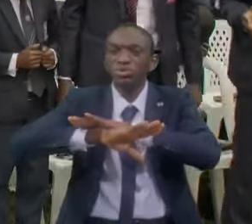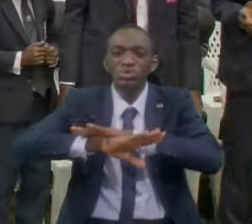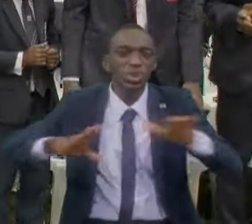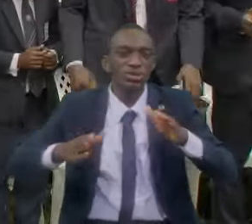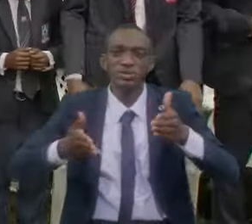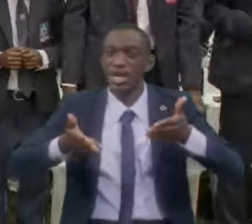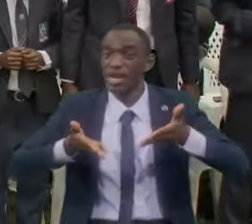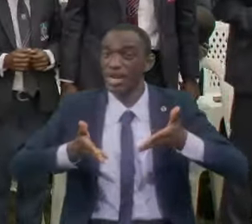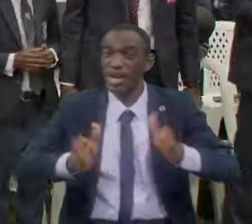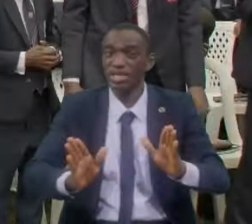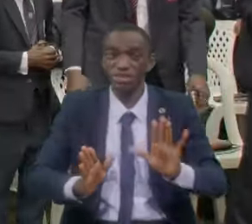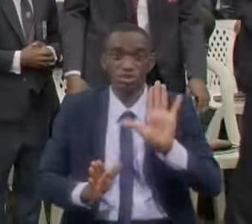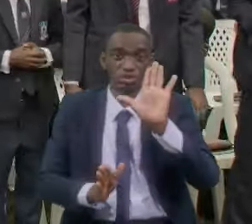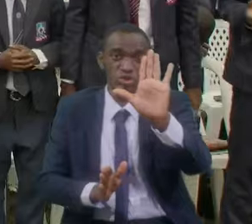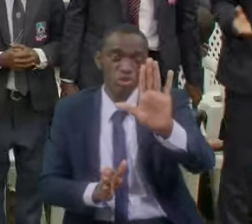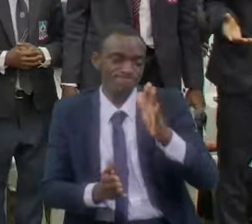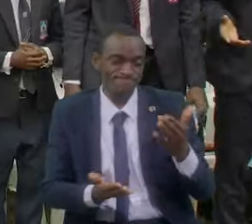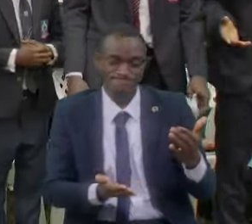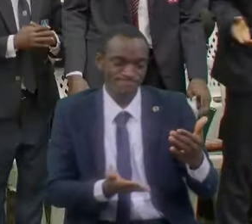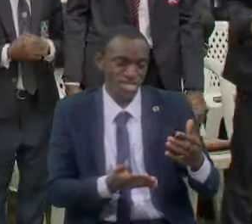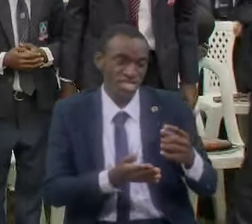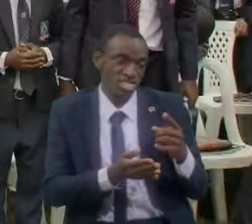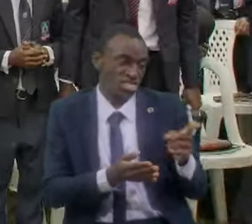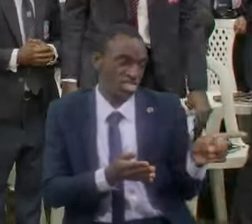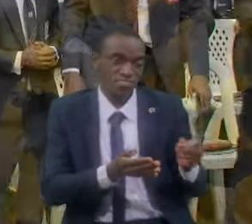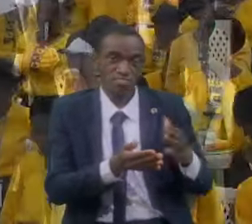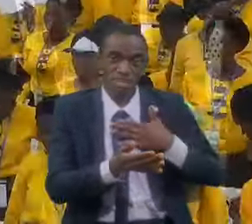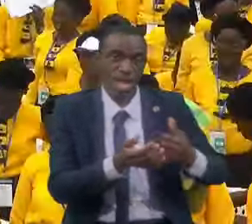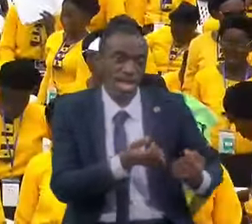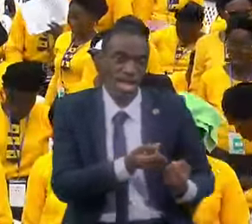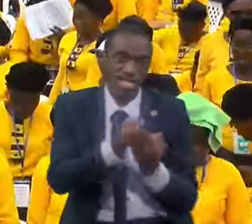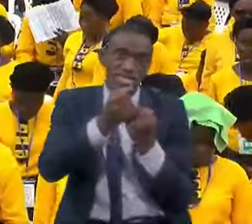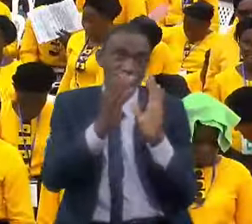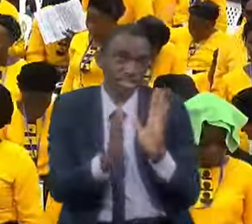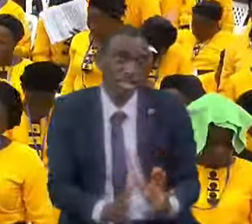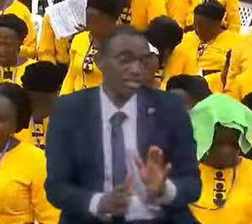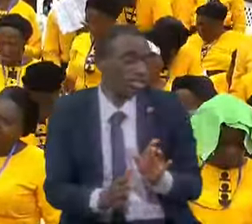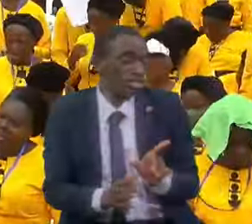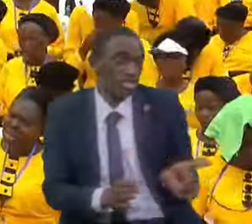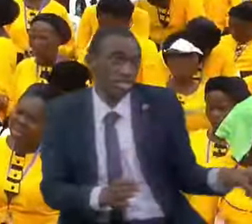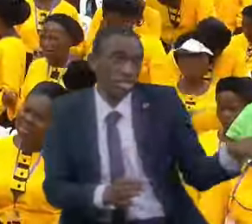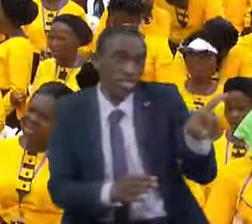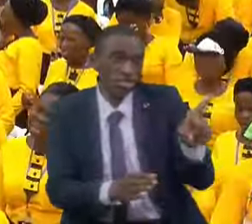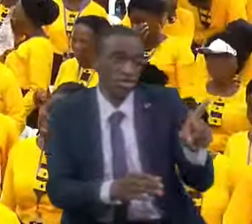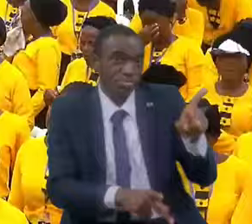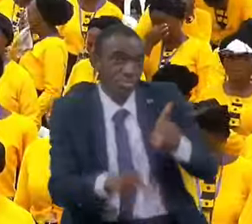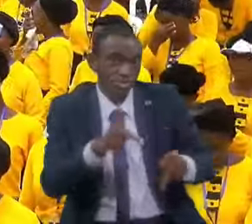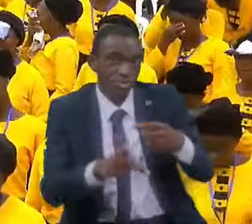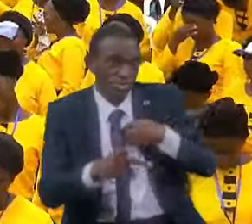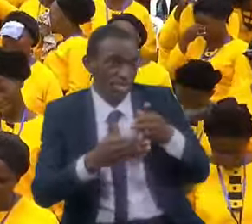your subordinates, the people under your leadership,